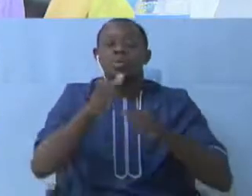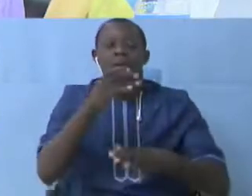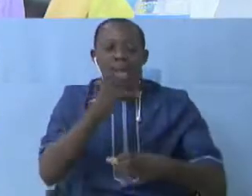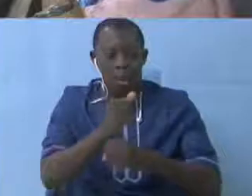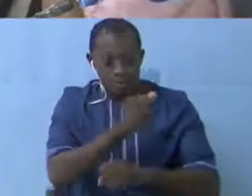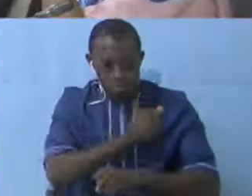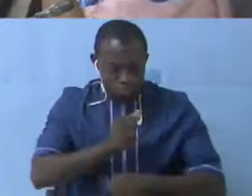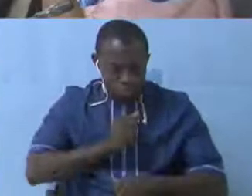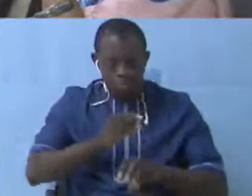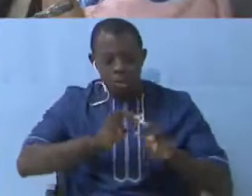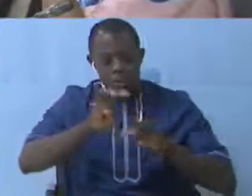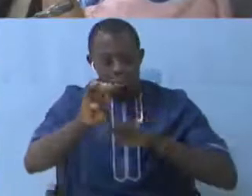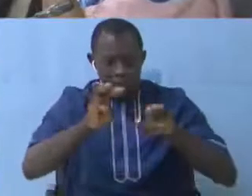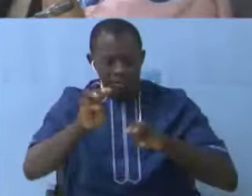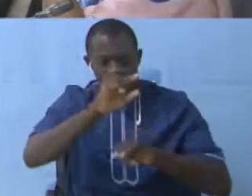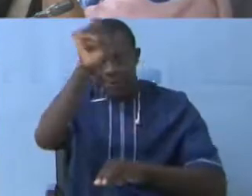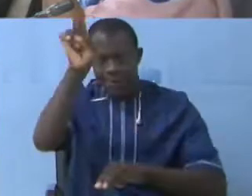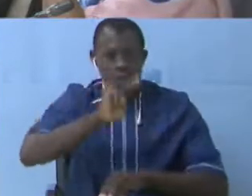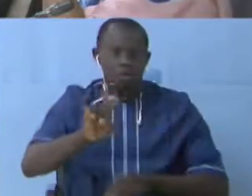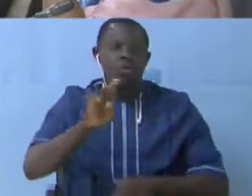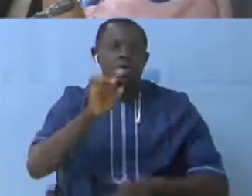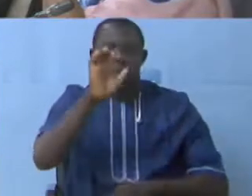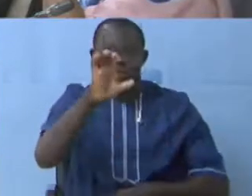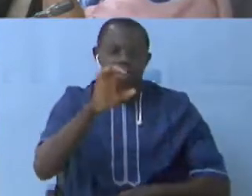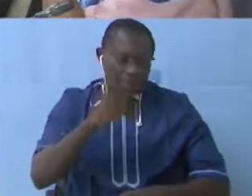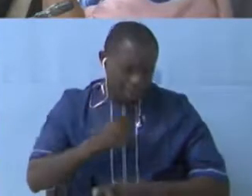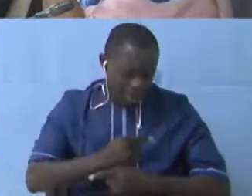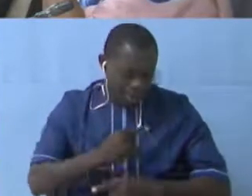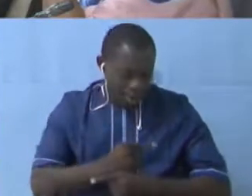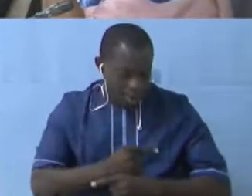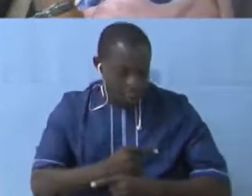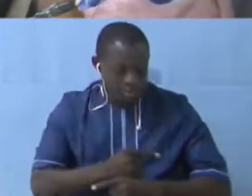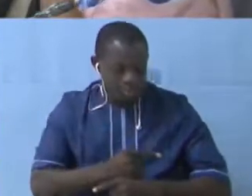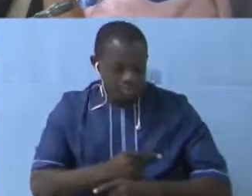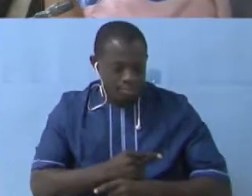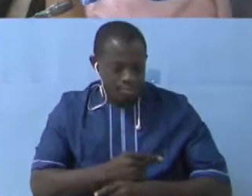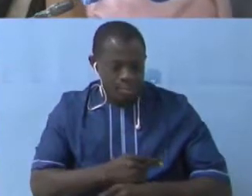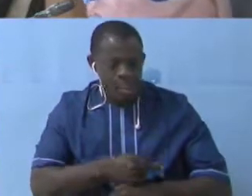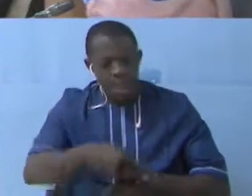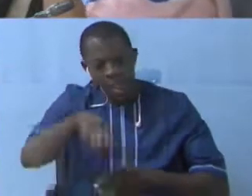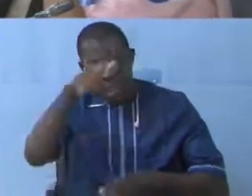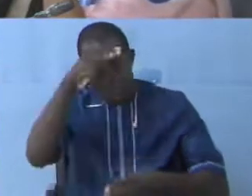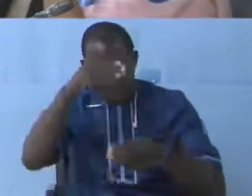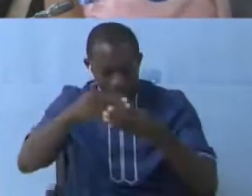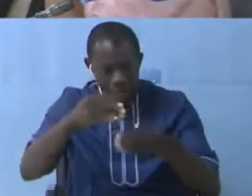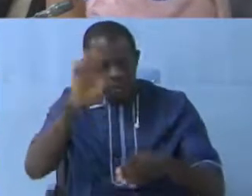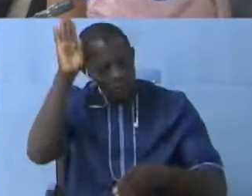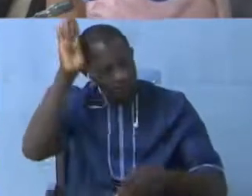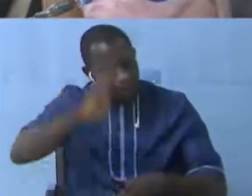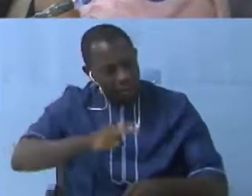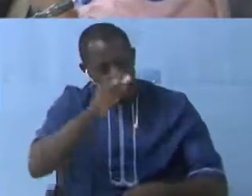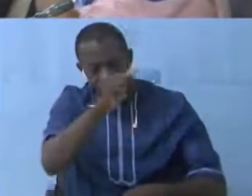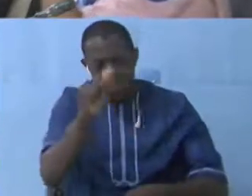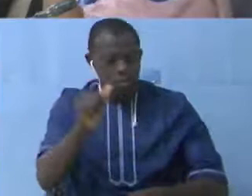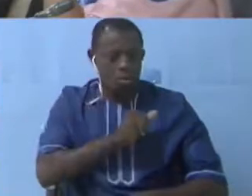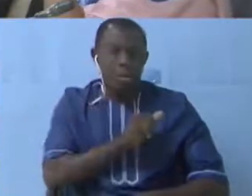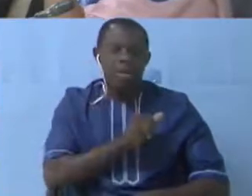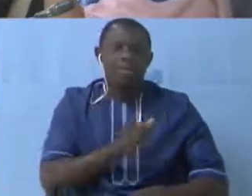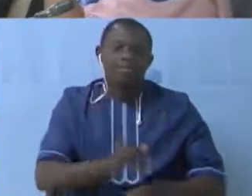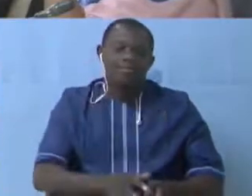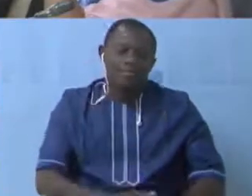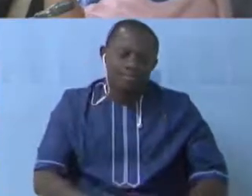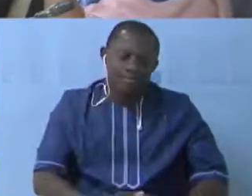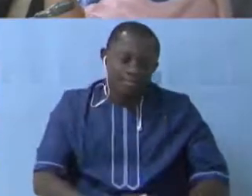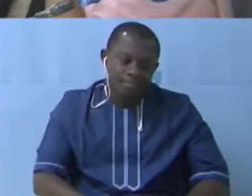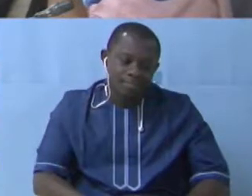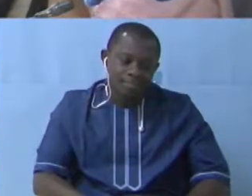Danañu dimbale nag pour ñu dem kanam ne réew lañ. Learn to forgive. Ñu jàng rek tamit nu ñuy